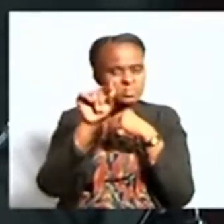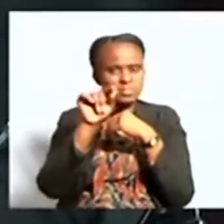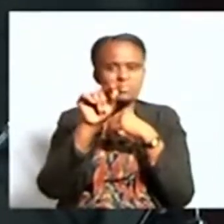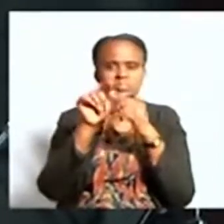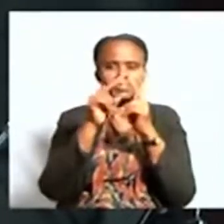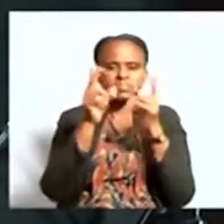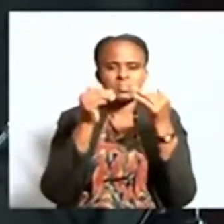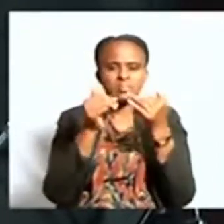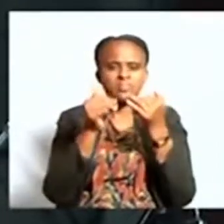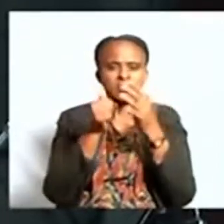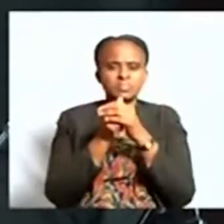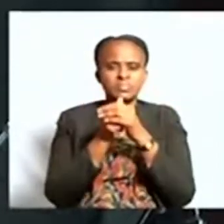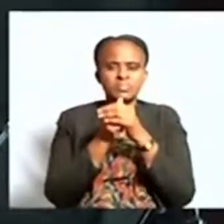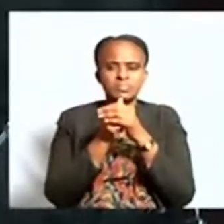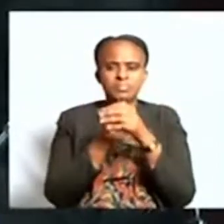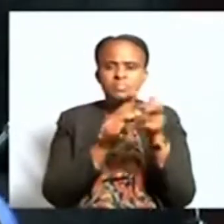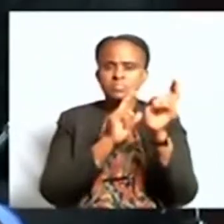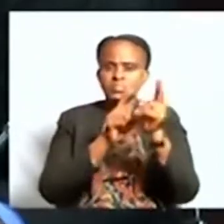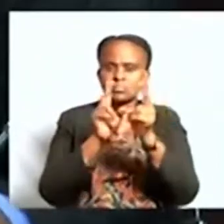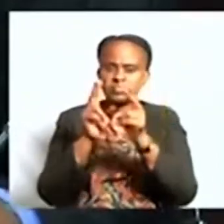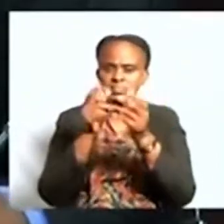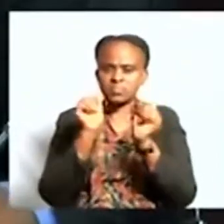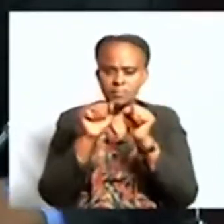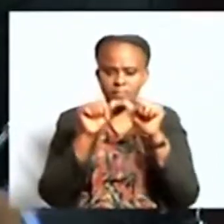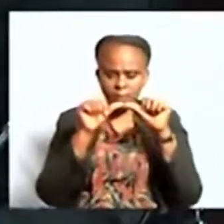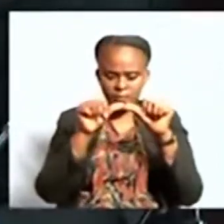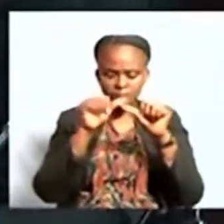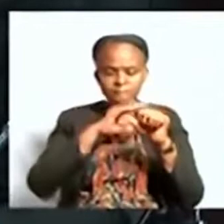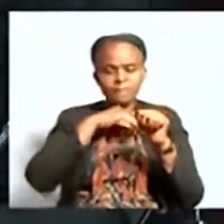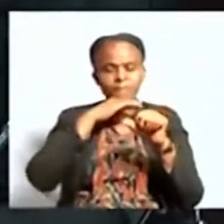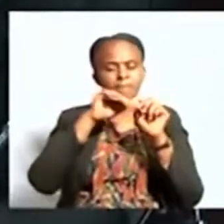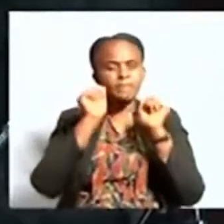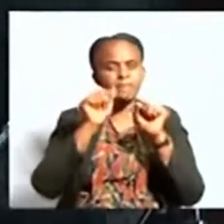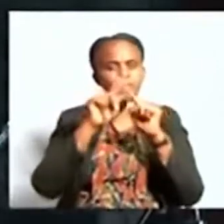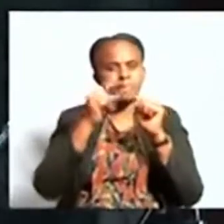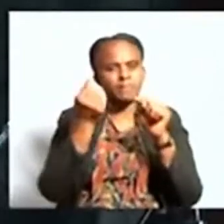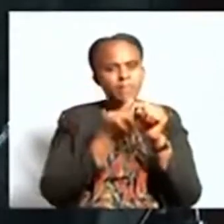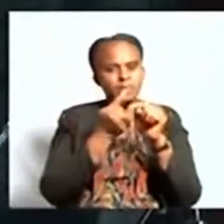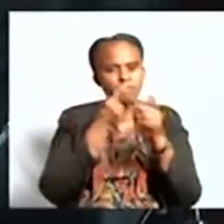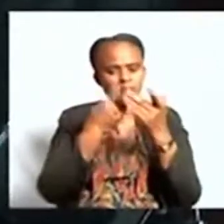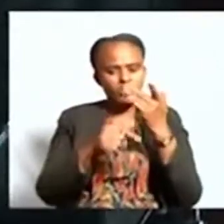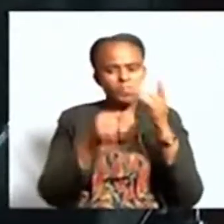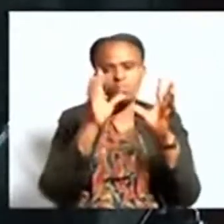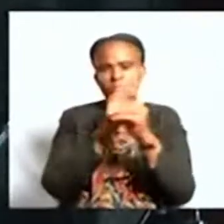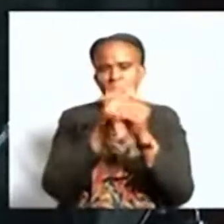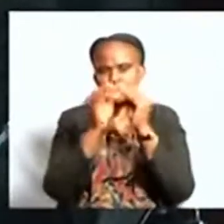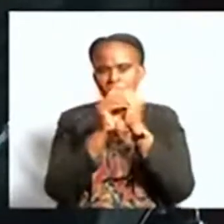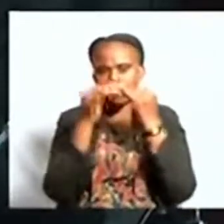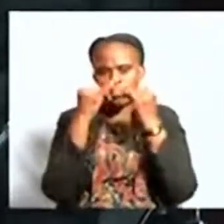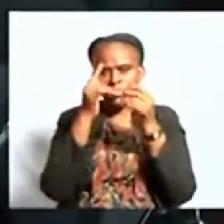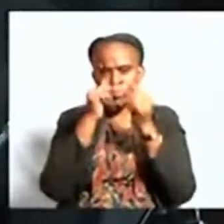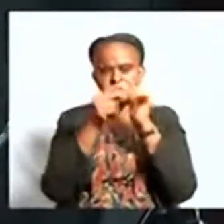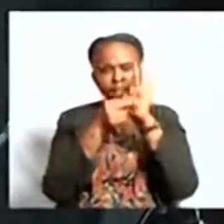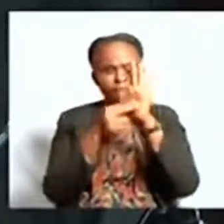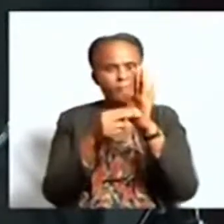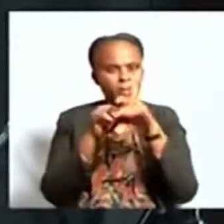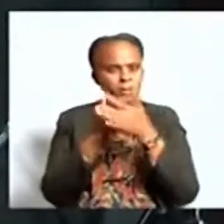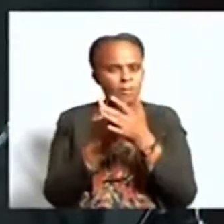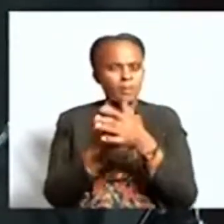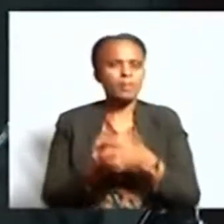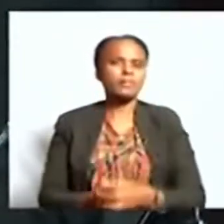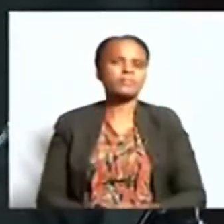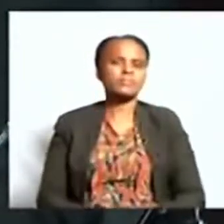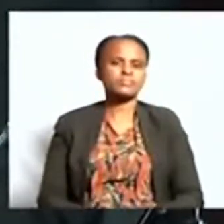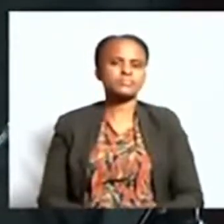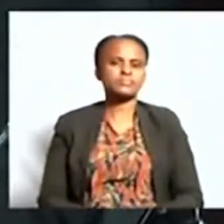the response could be still sufficient, but only that it's misleading, because it appears that